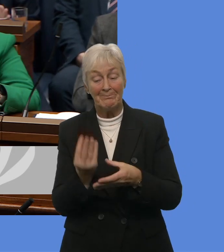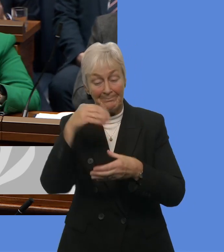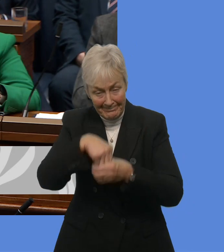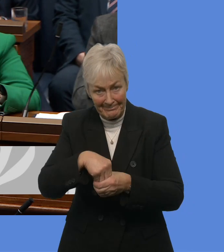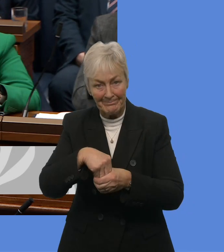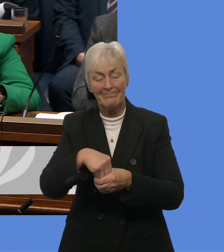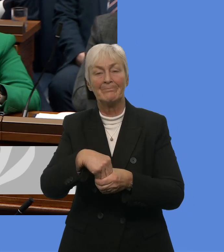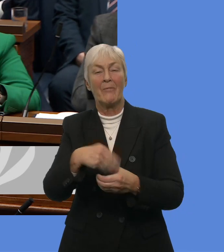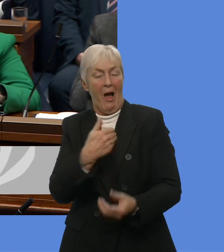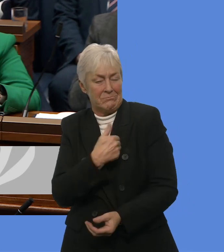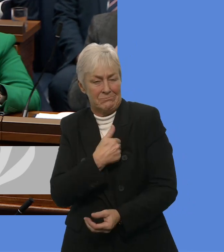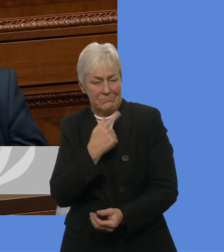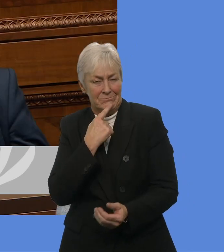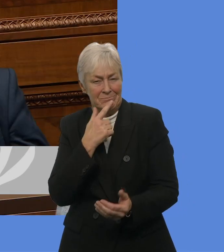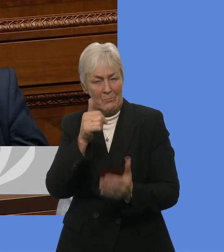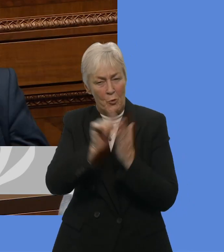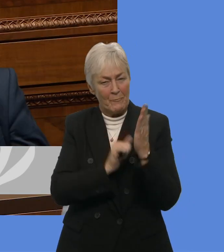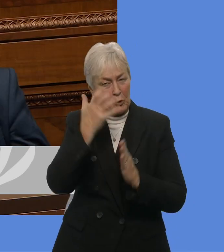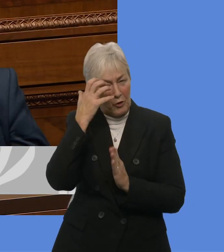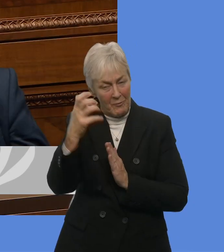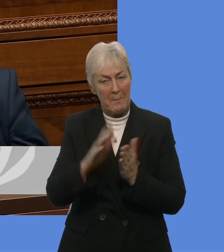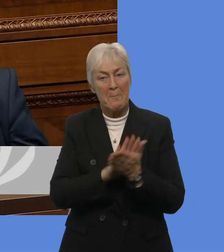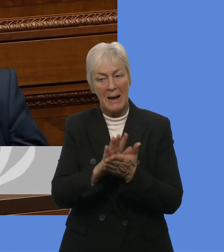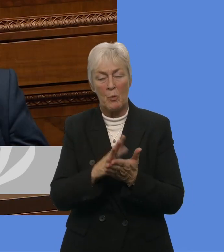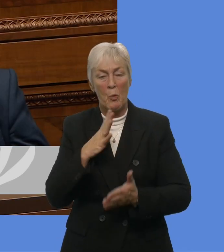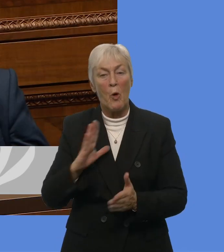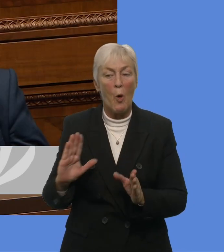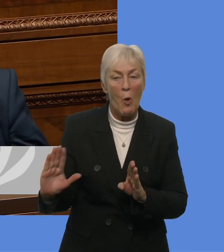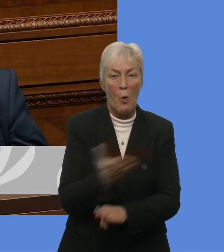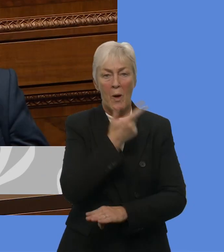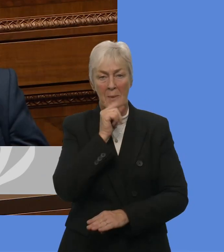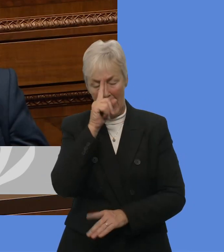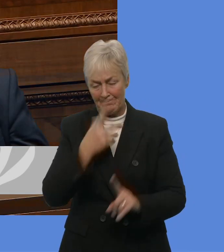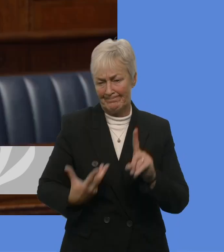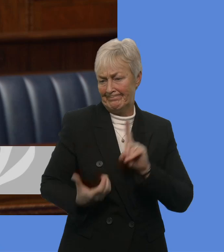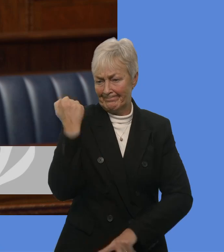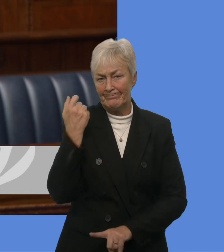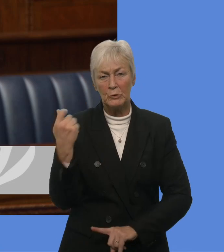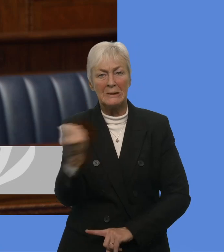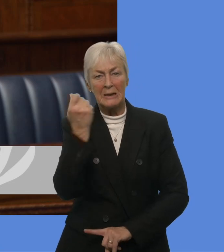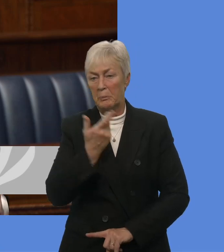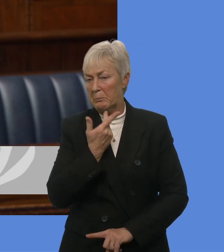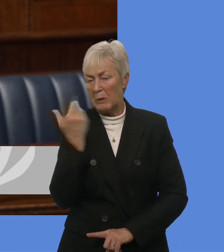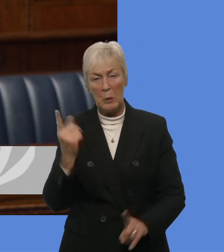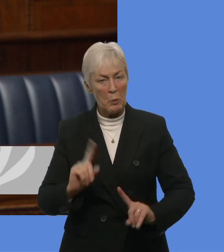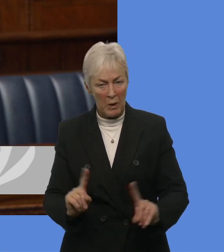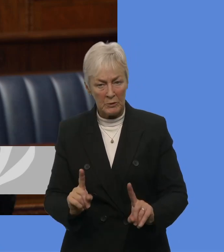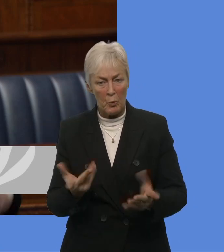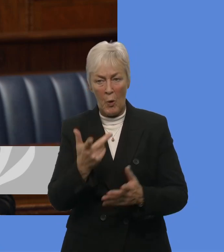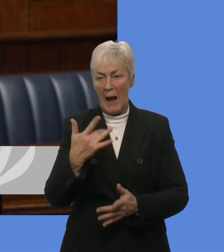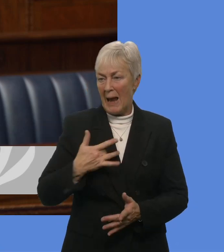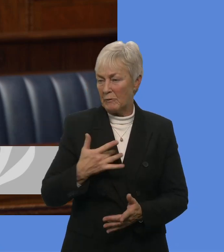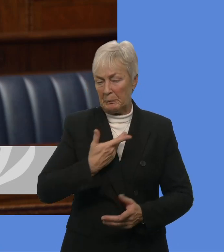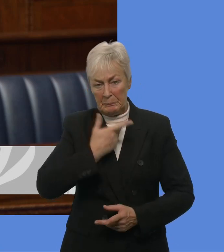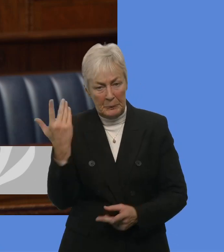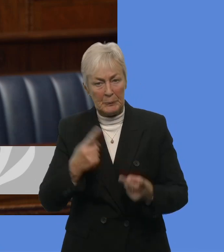government will be that principle that we want everyone in Northern Ireland to be able to succeed, regardless of your characteristics, regardless of where you live,